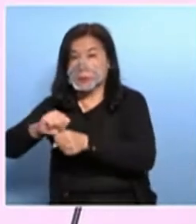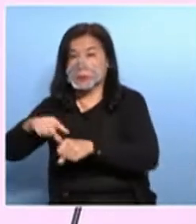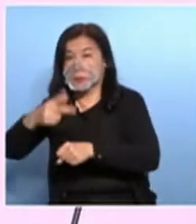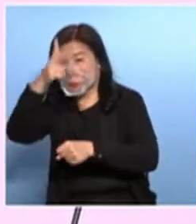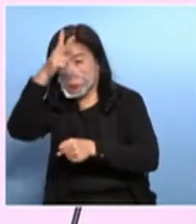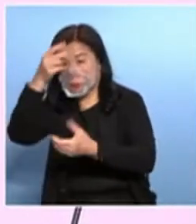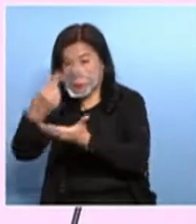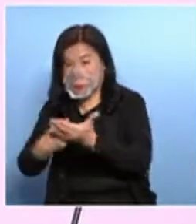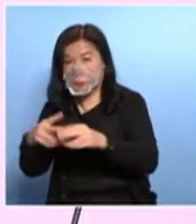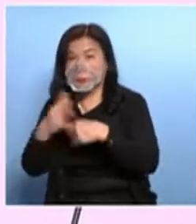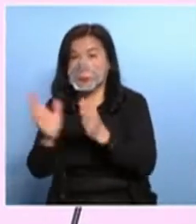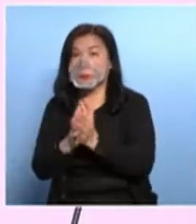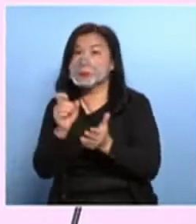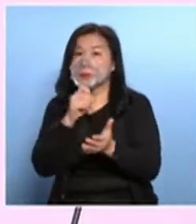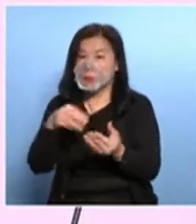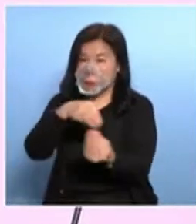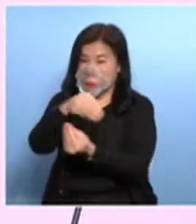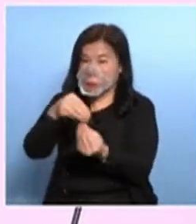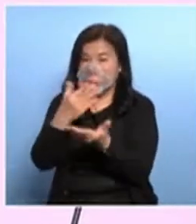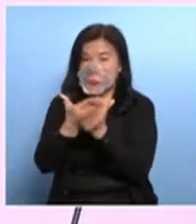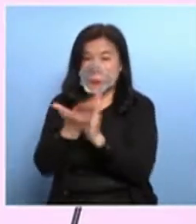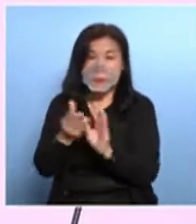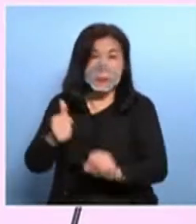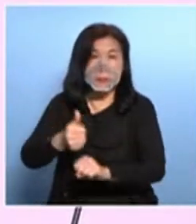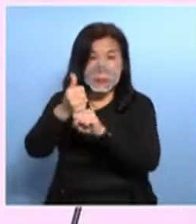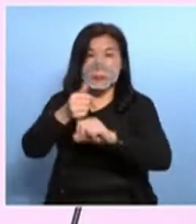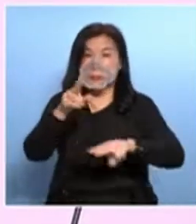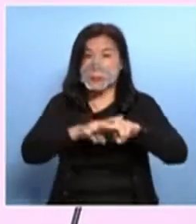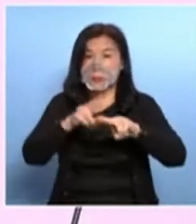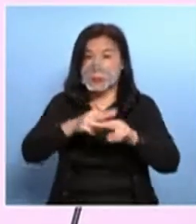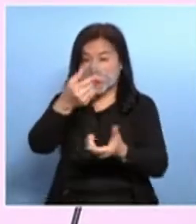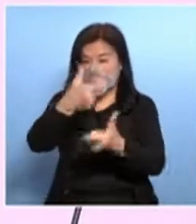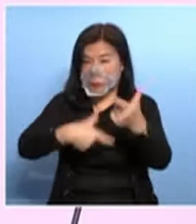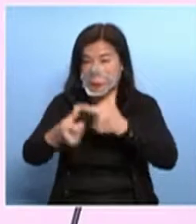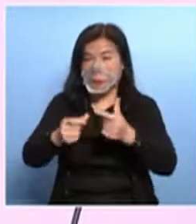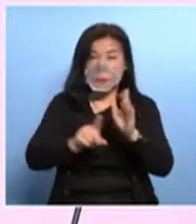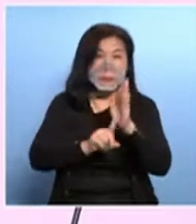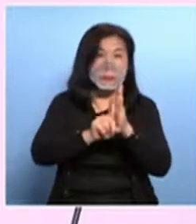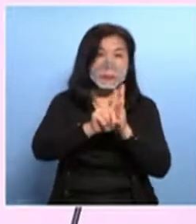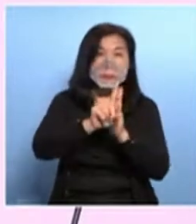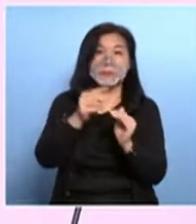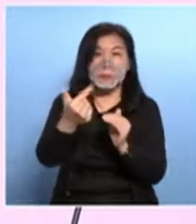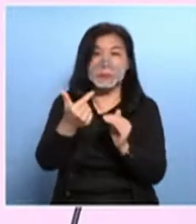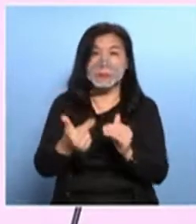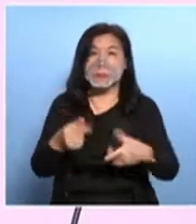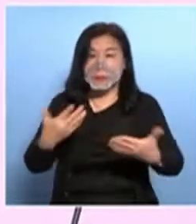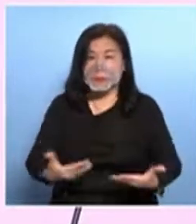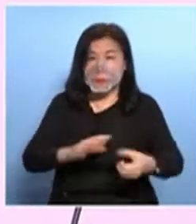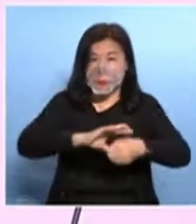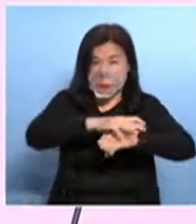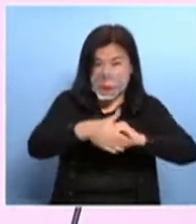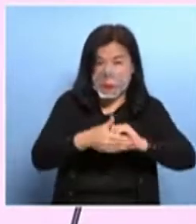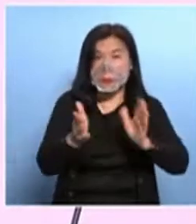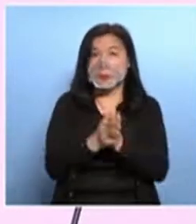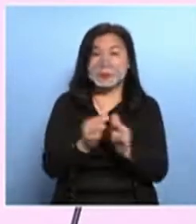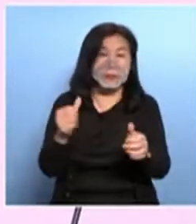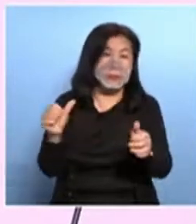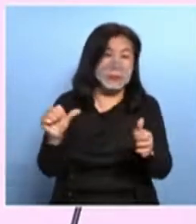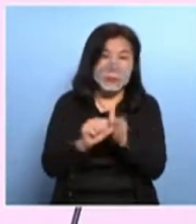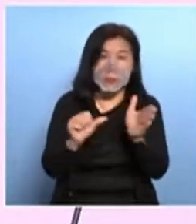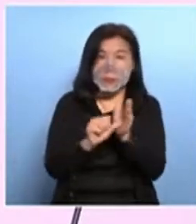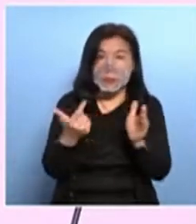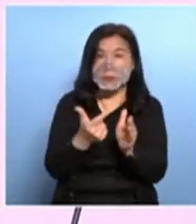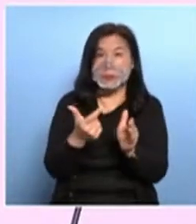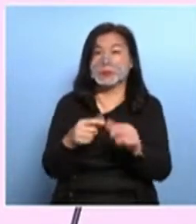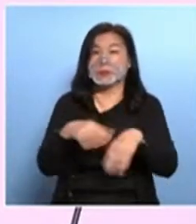room will support the steady economic growth in the mainland and will continue to be the growth engine of the